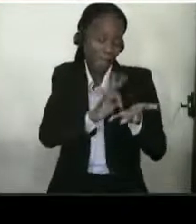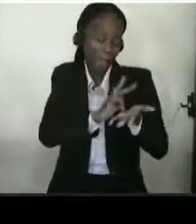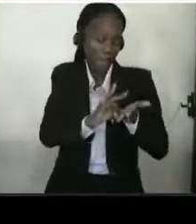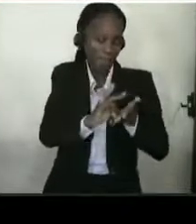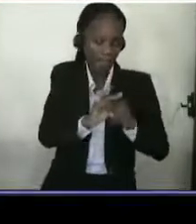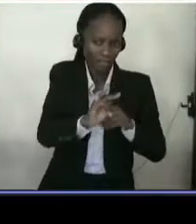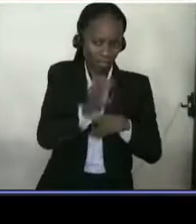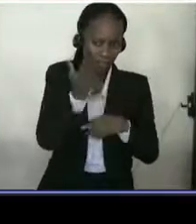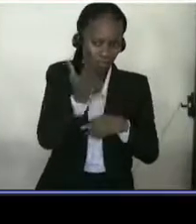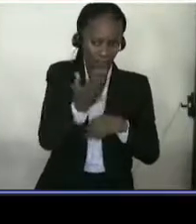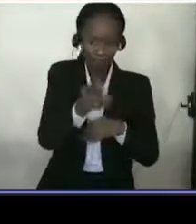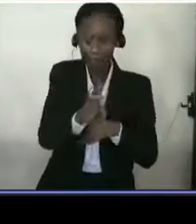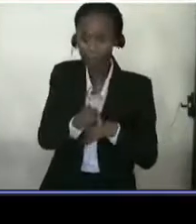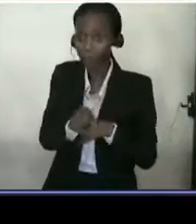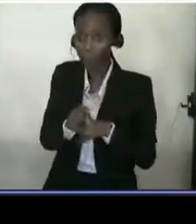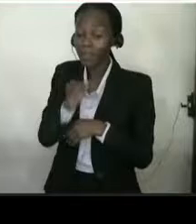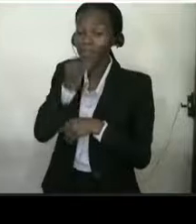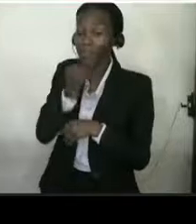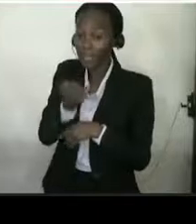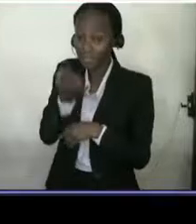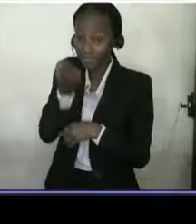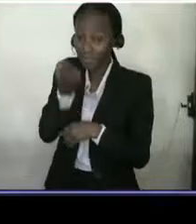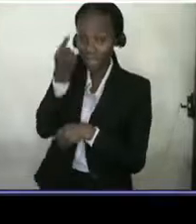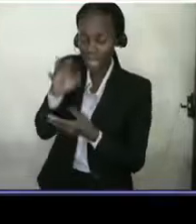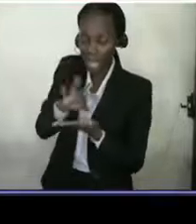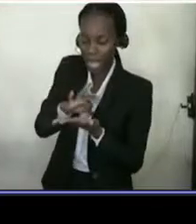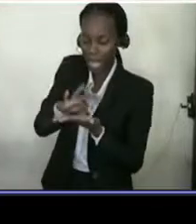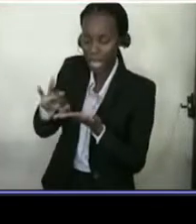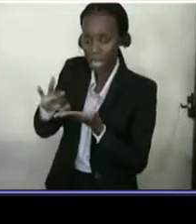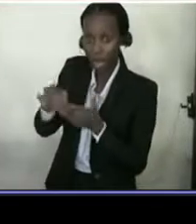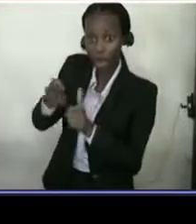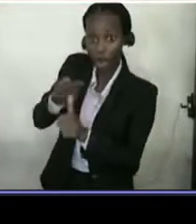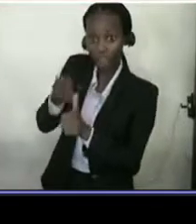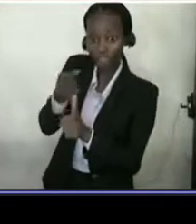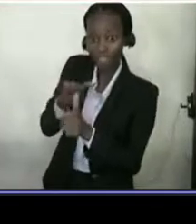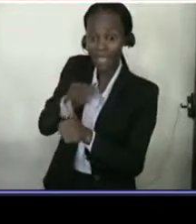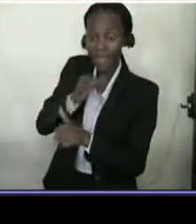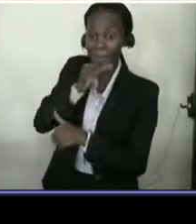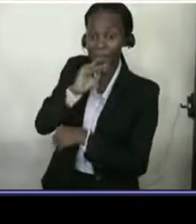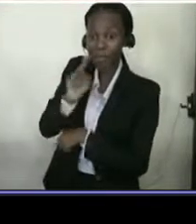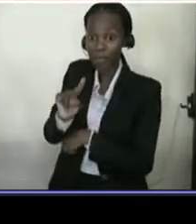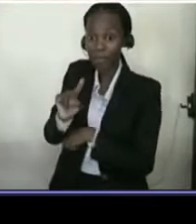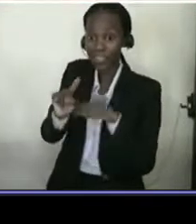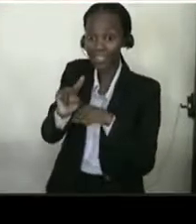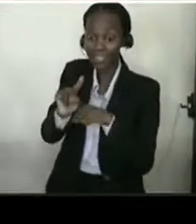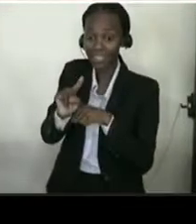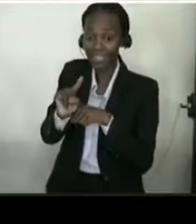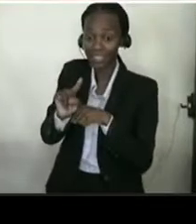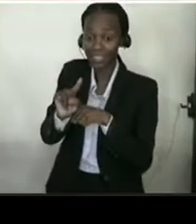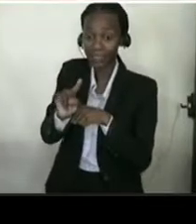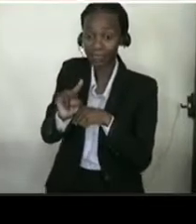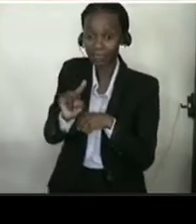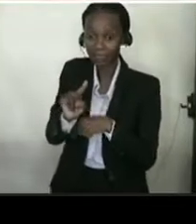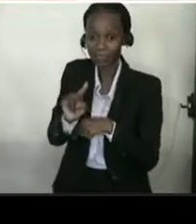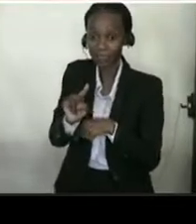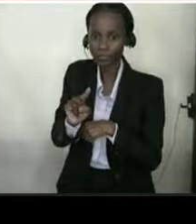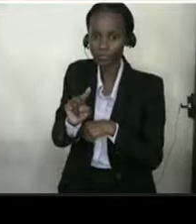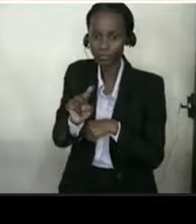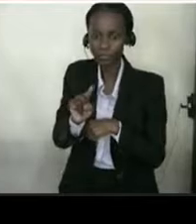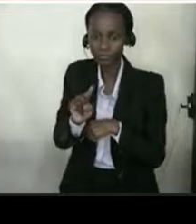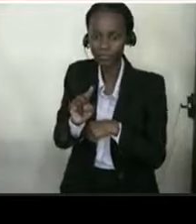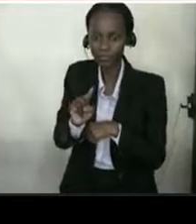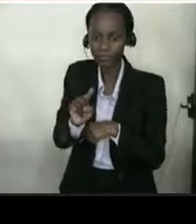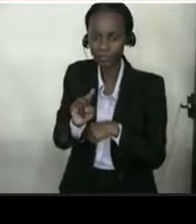understand that a clean audit only means the basic